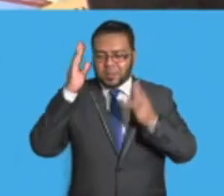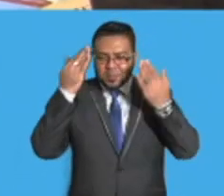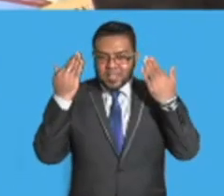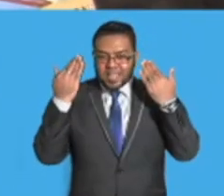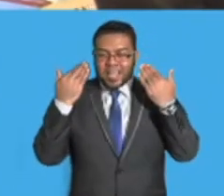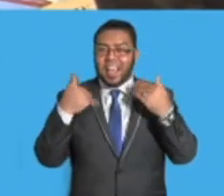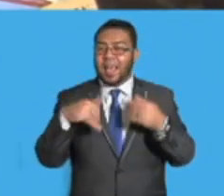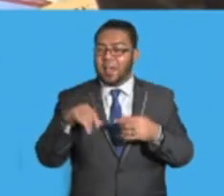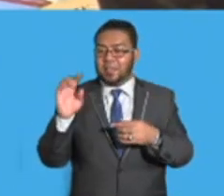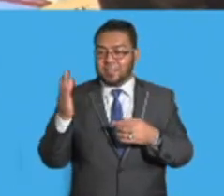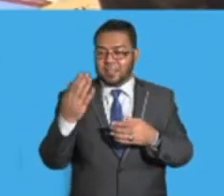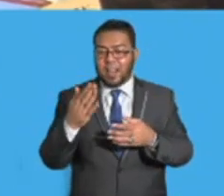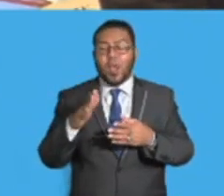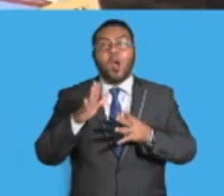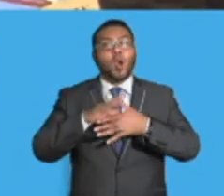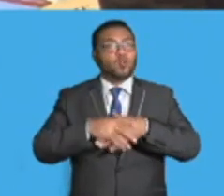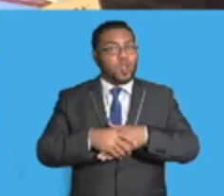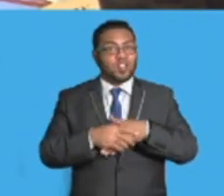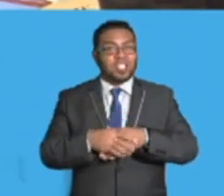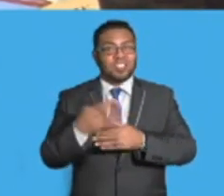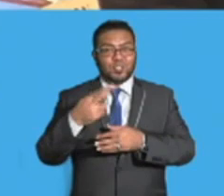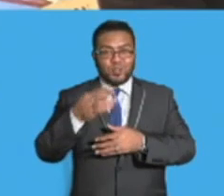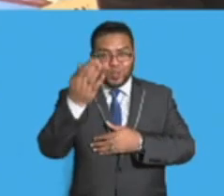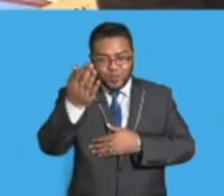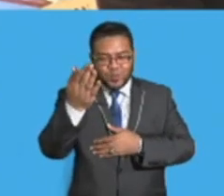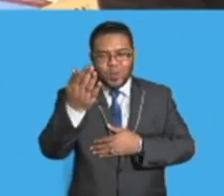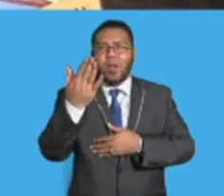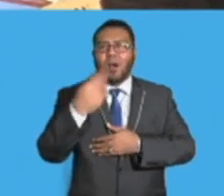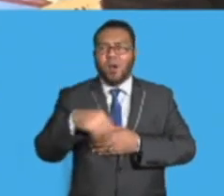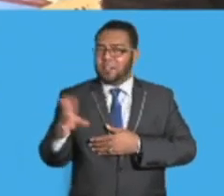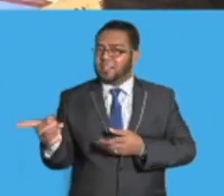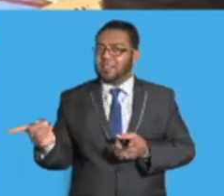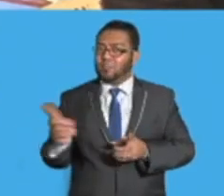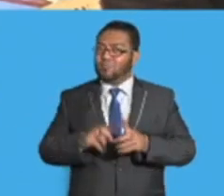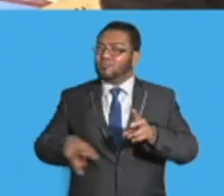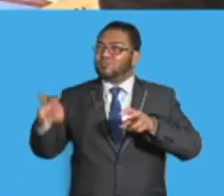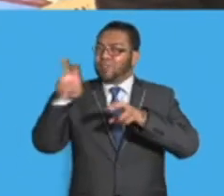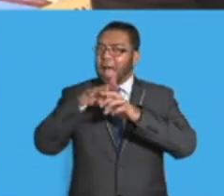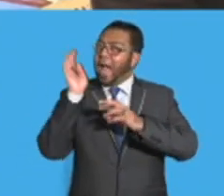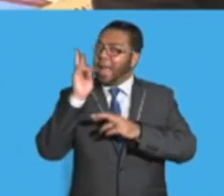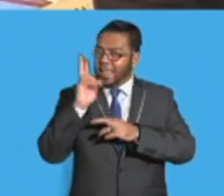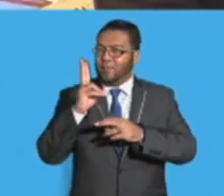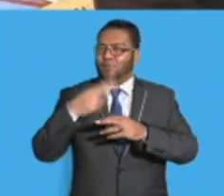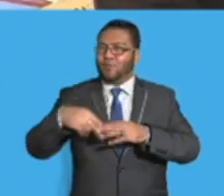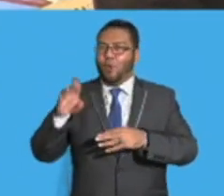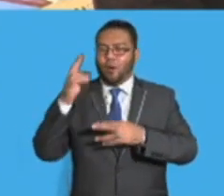outset, congratulations to you on your reappointment as Speaker of the Parliament.